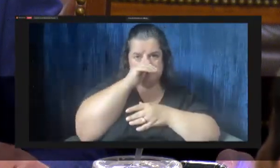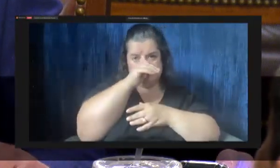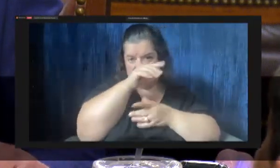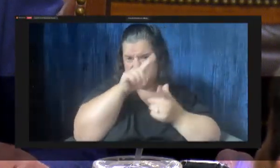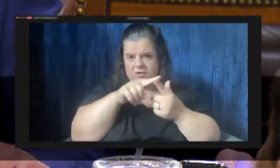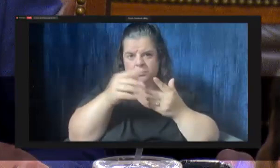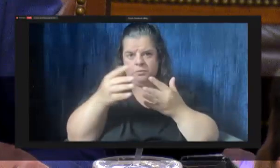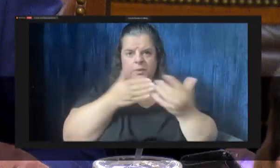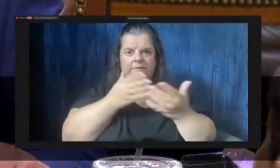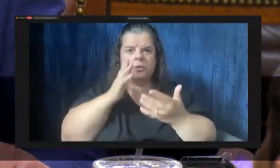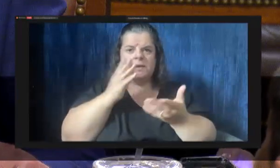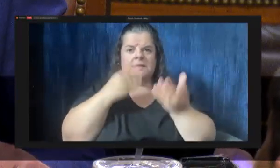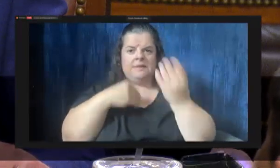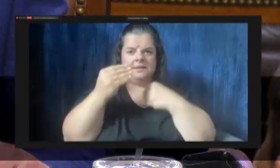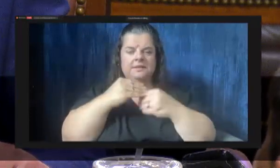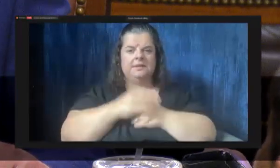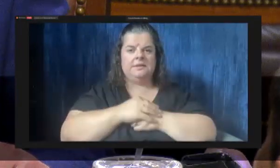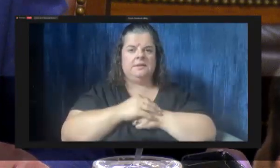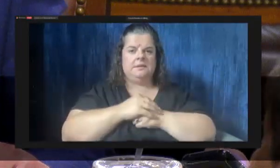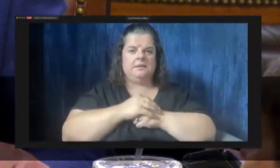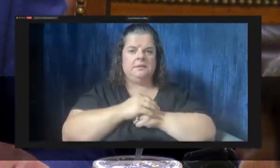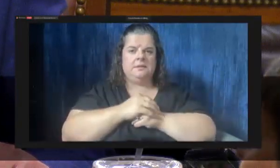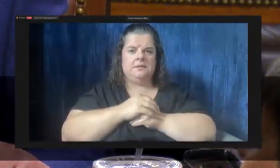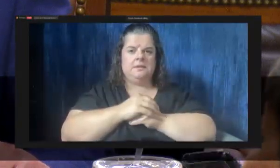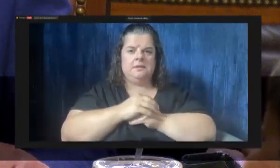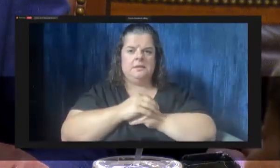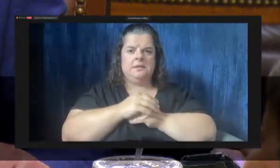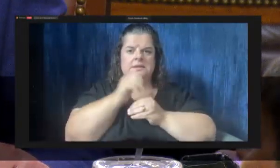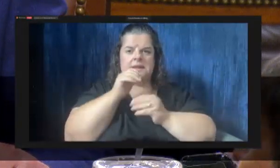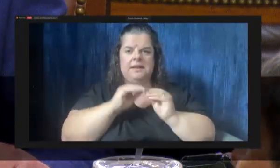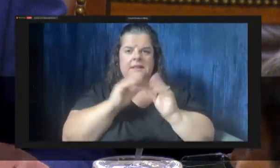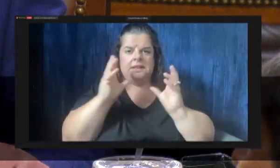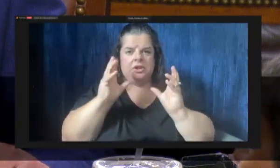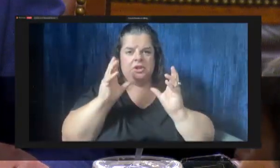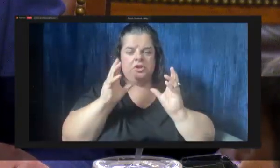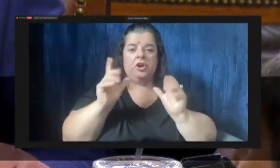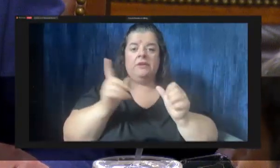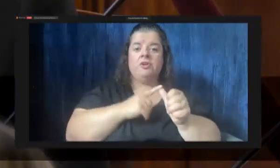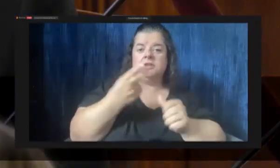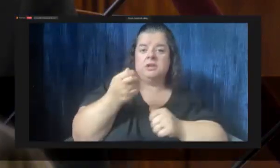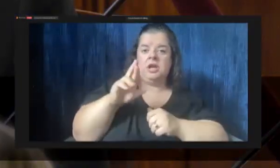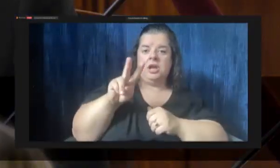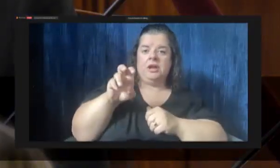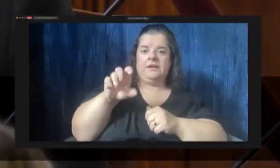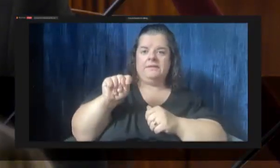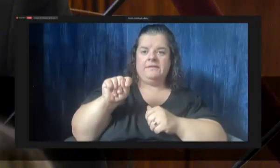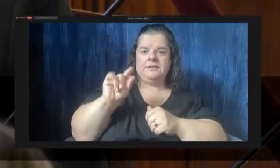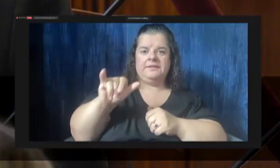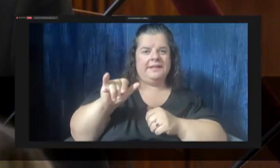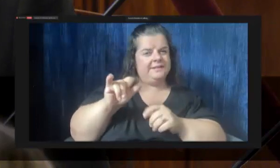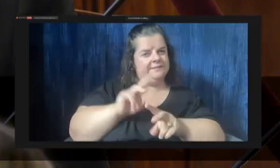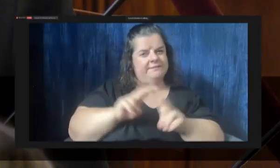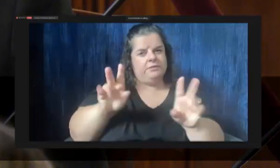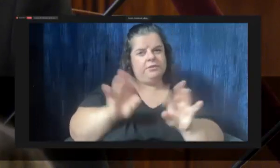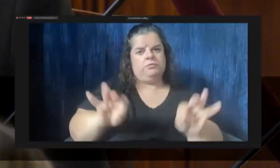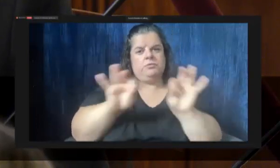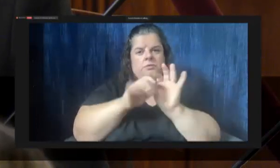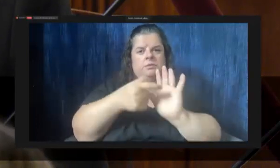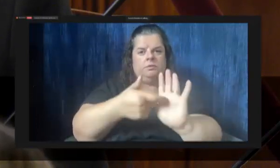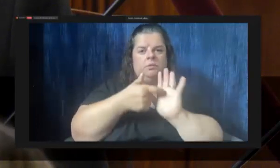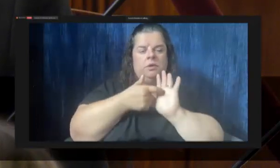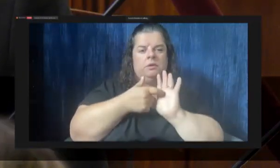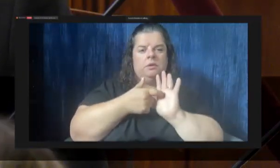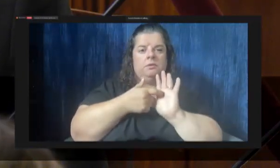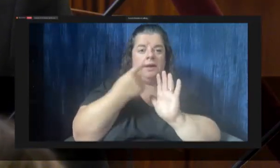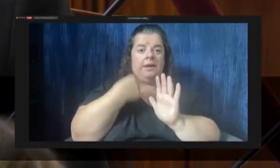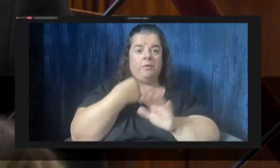it, wherever it's needed. So I'm not first harvested. First harvested is an explicit requirement. So if you have one doe tag,